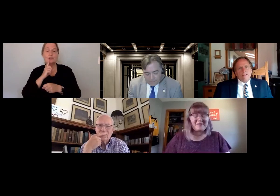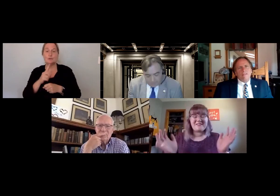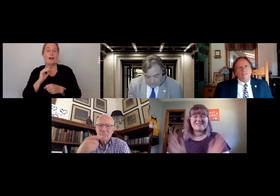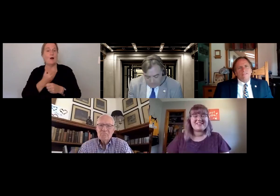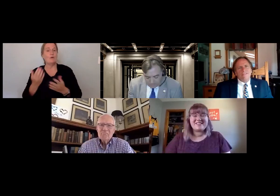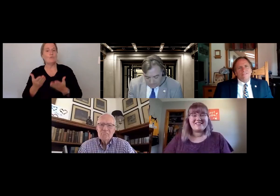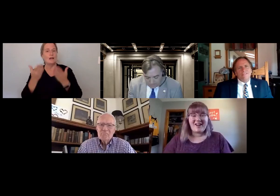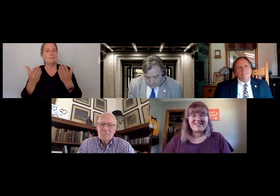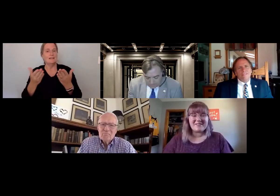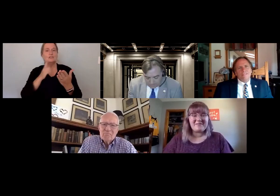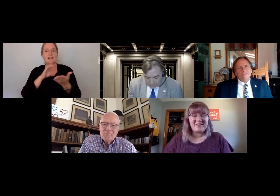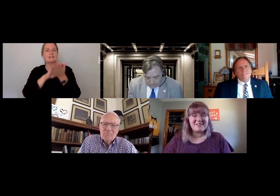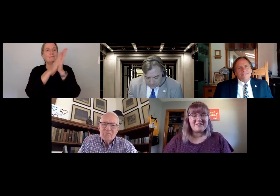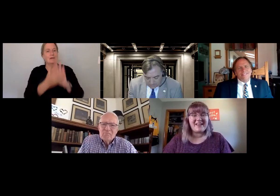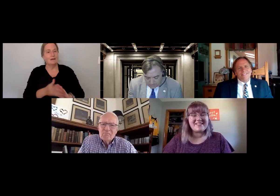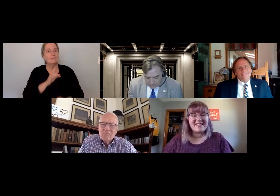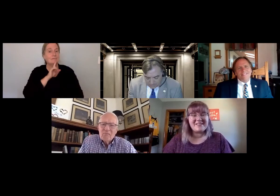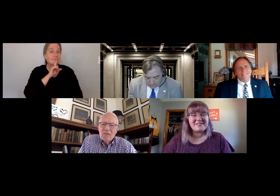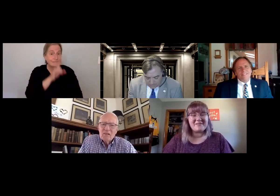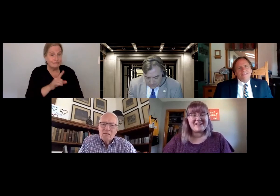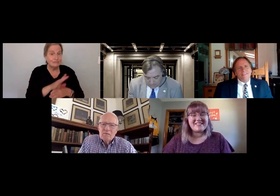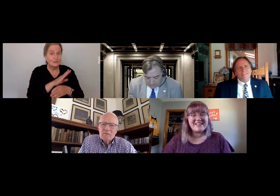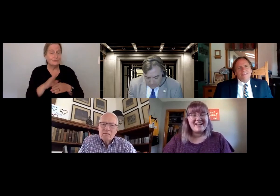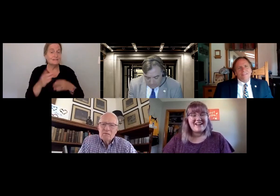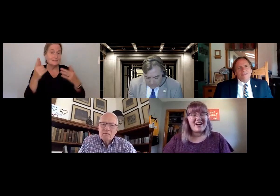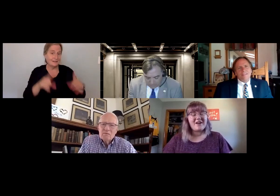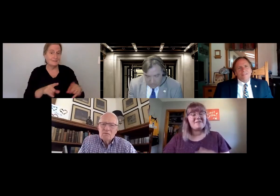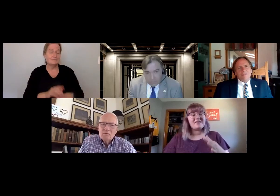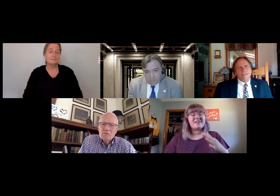Wow, that was just awesome from all of you guys. Thank you so much.